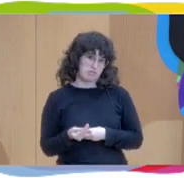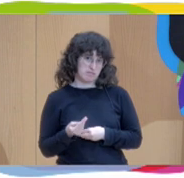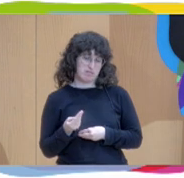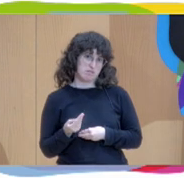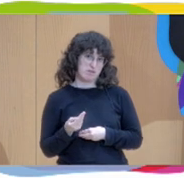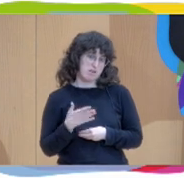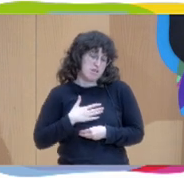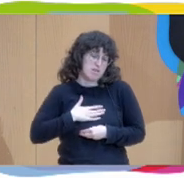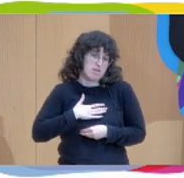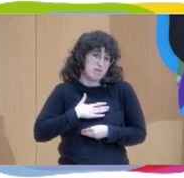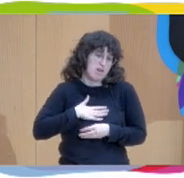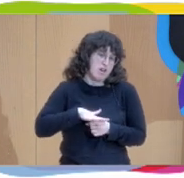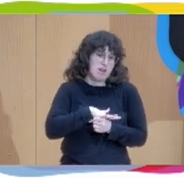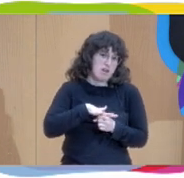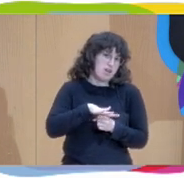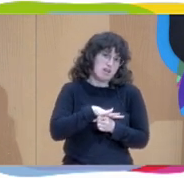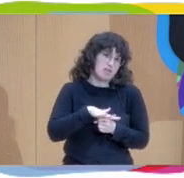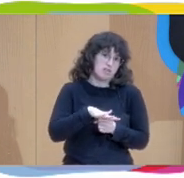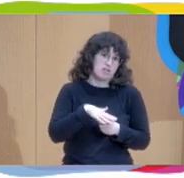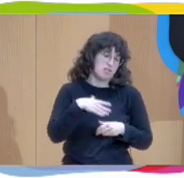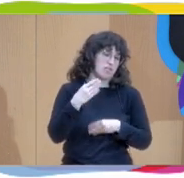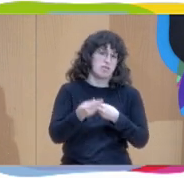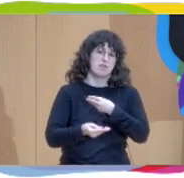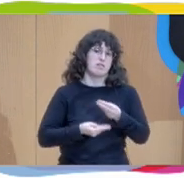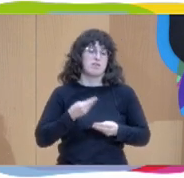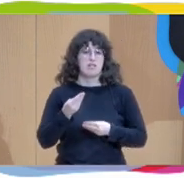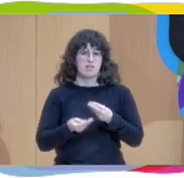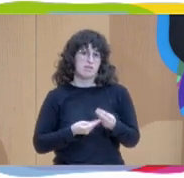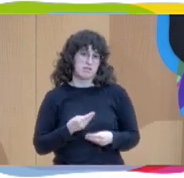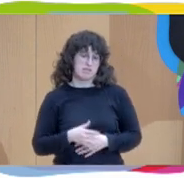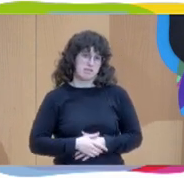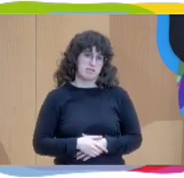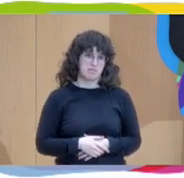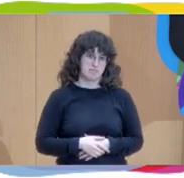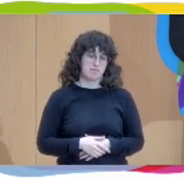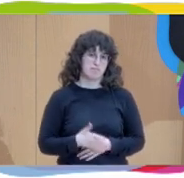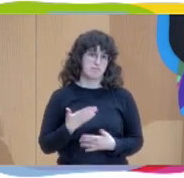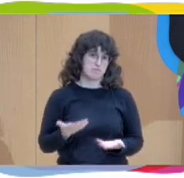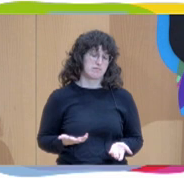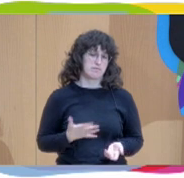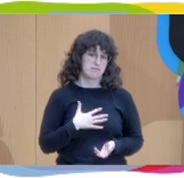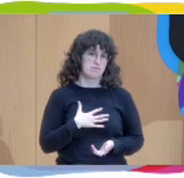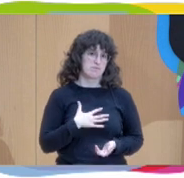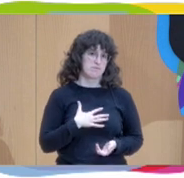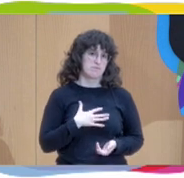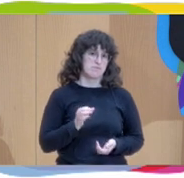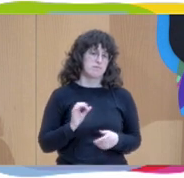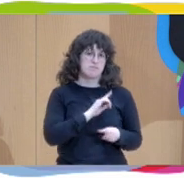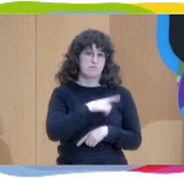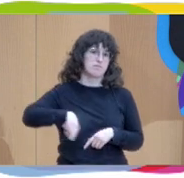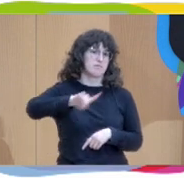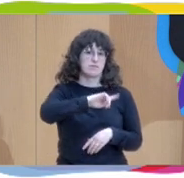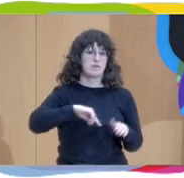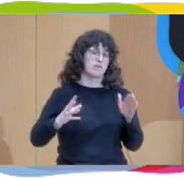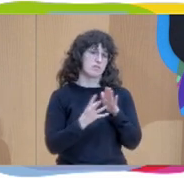So, you can download the Dialogical Facilitator's Guidebook in Spanish, Basque and English